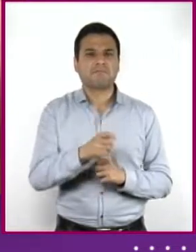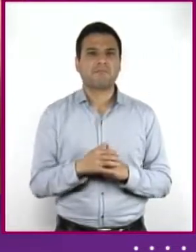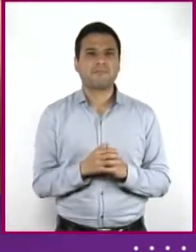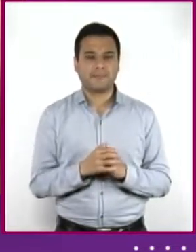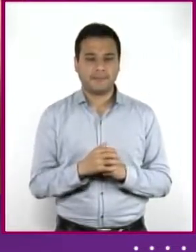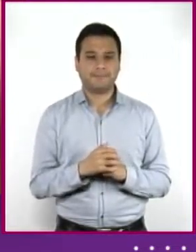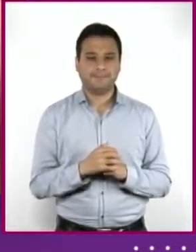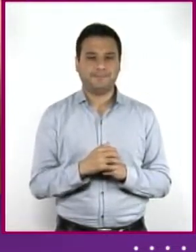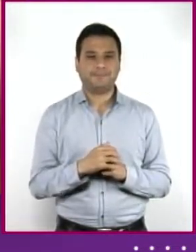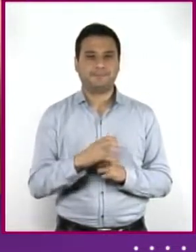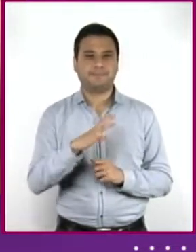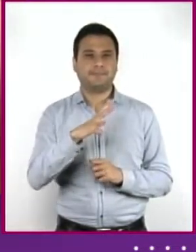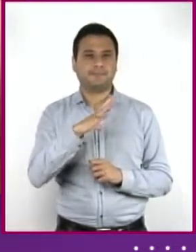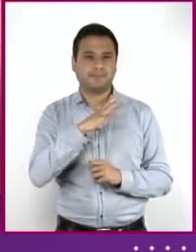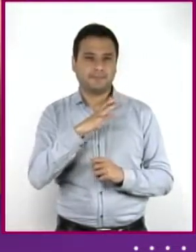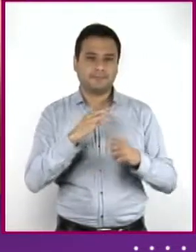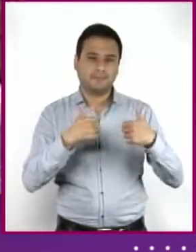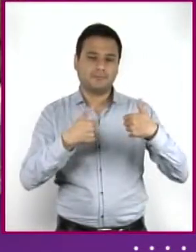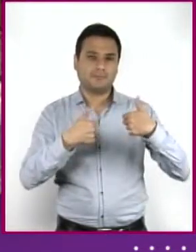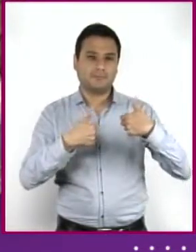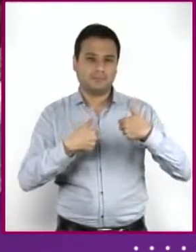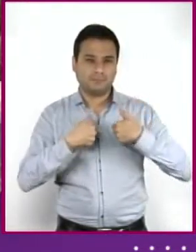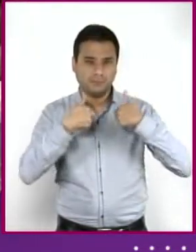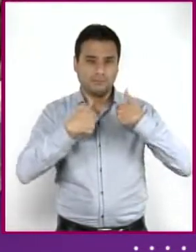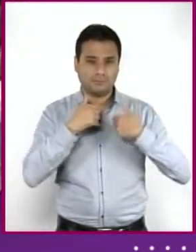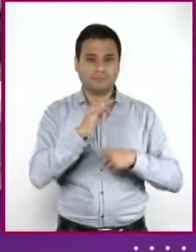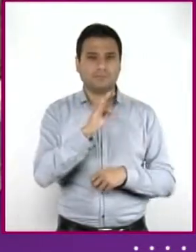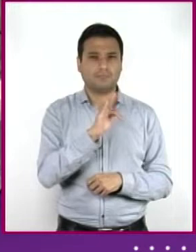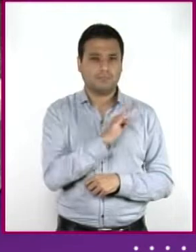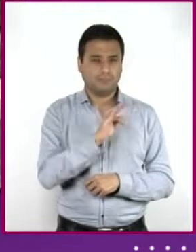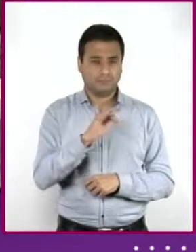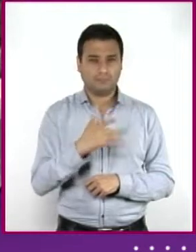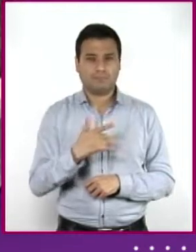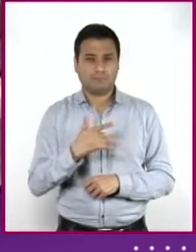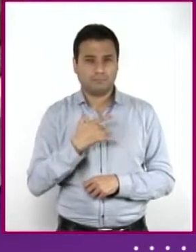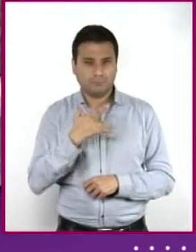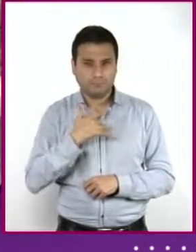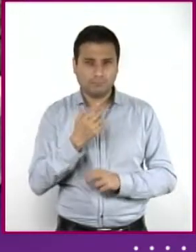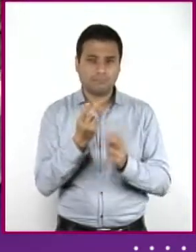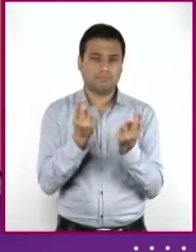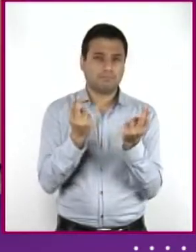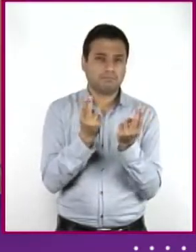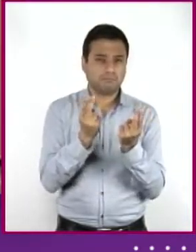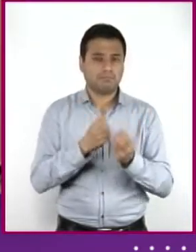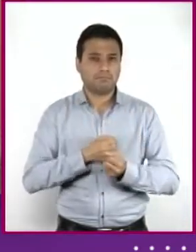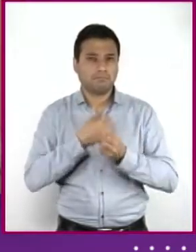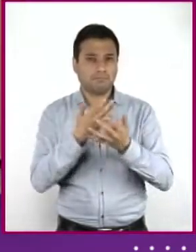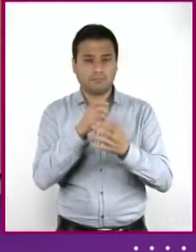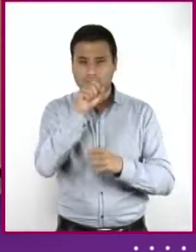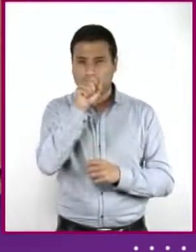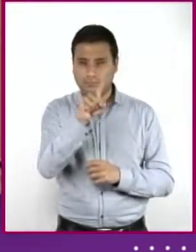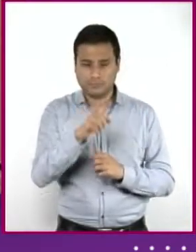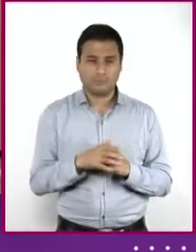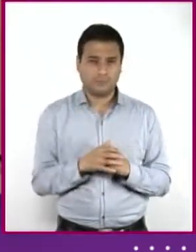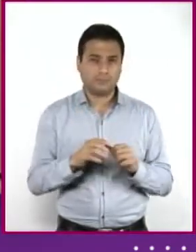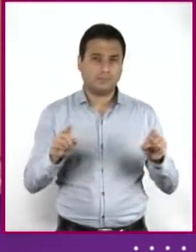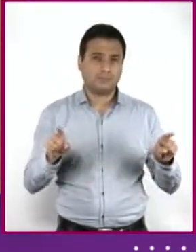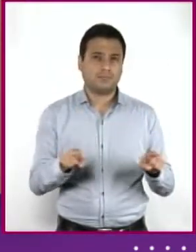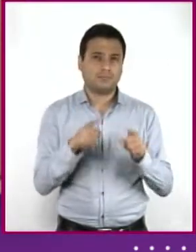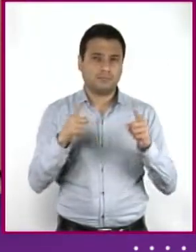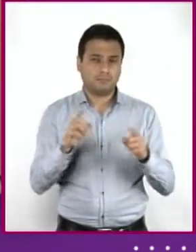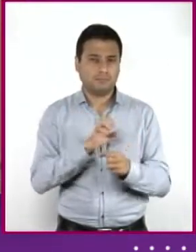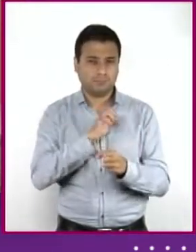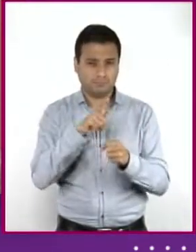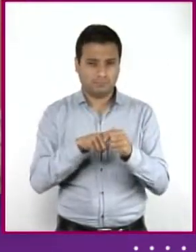is a station where young people can express their feelings, needs, and delights. You can also listen and share your special music with